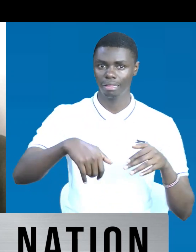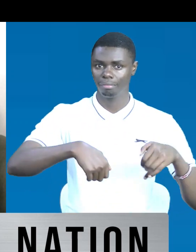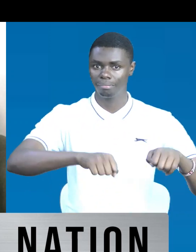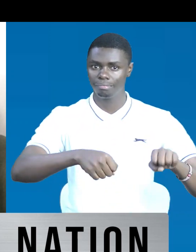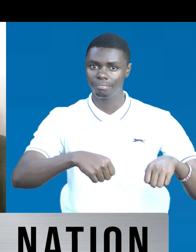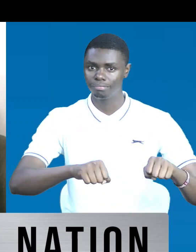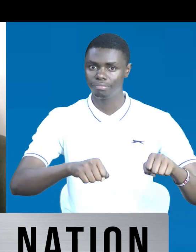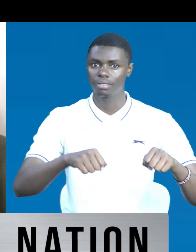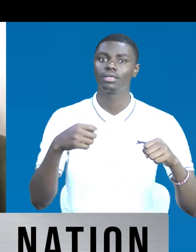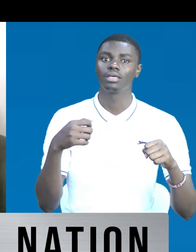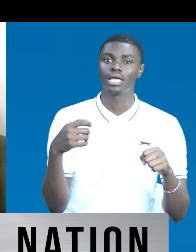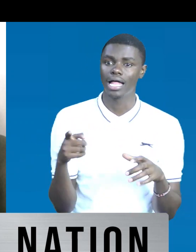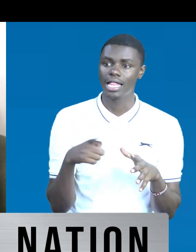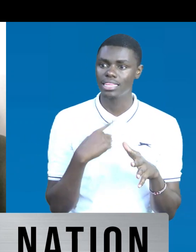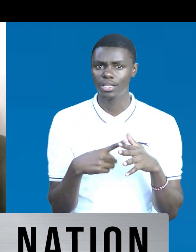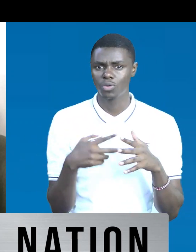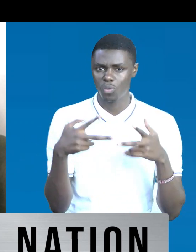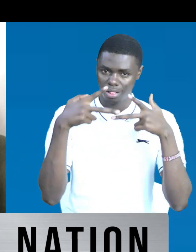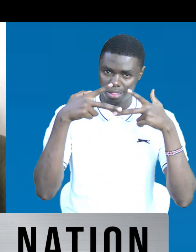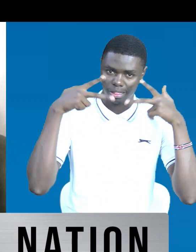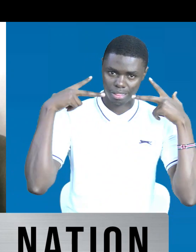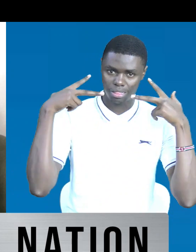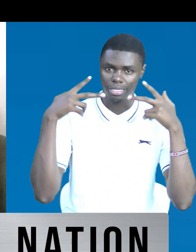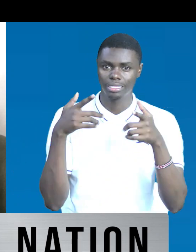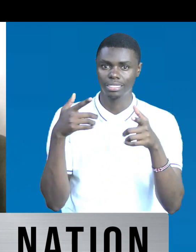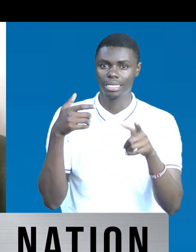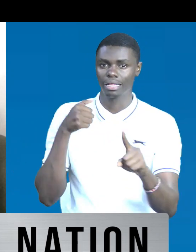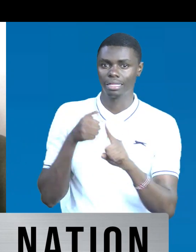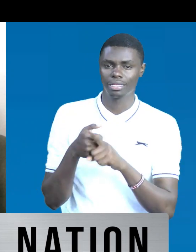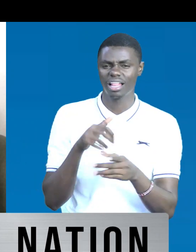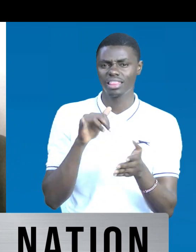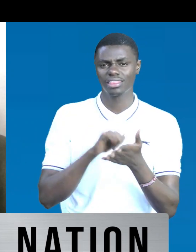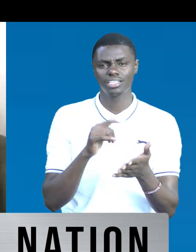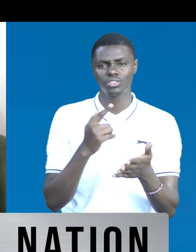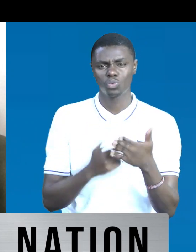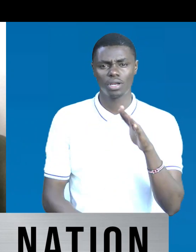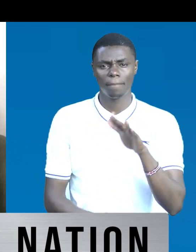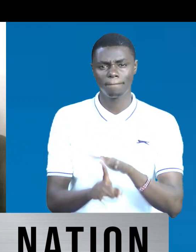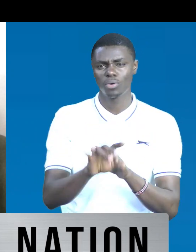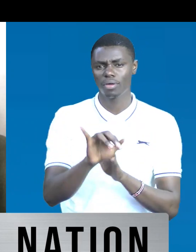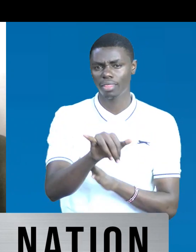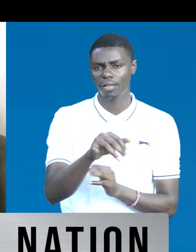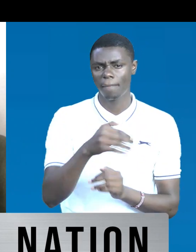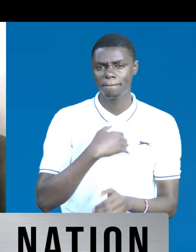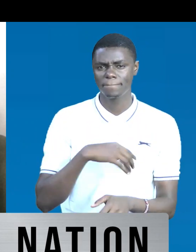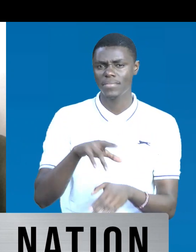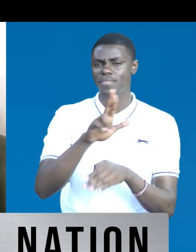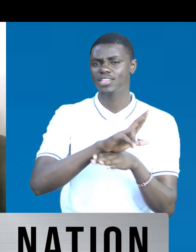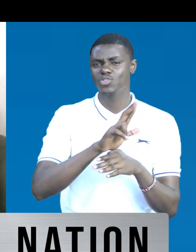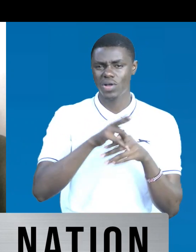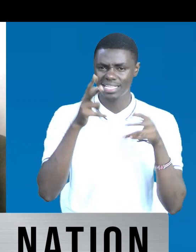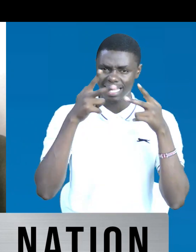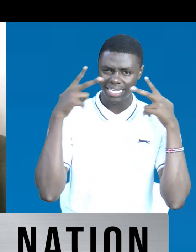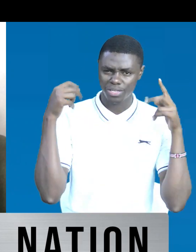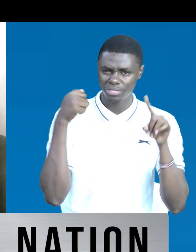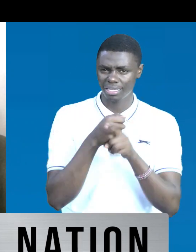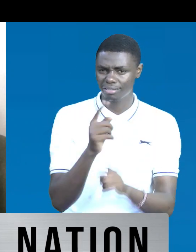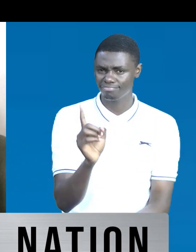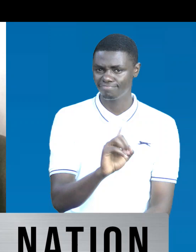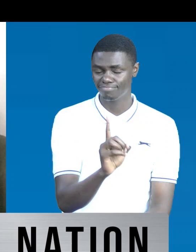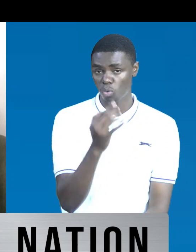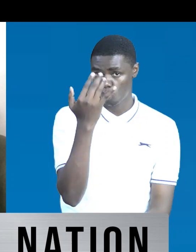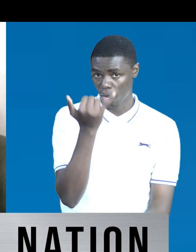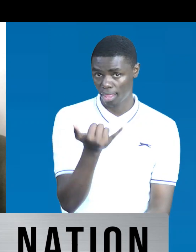motorbikes, and it was like a terrorist attack? Is that what triggered this? For me, I wouldn't use the word terrorist attack